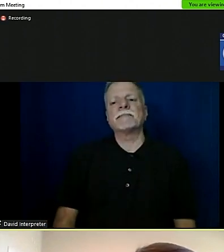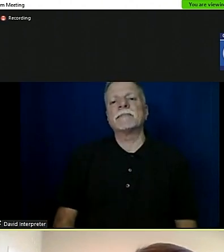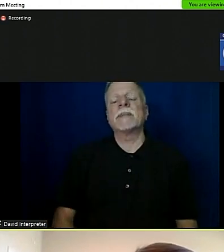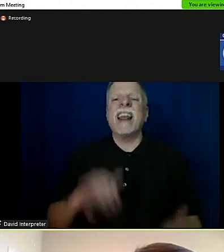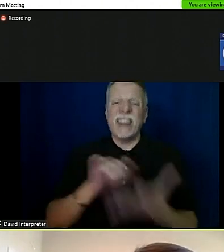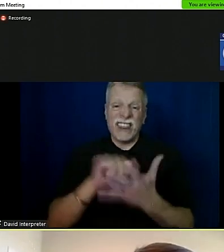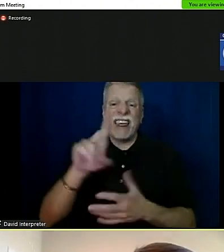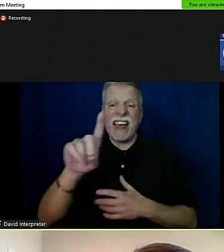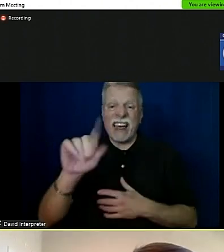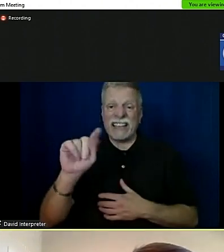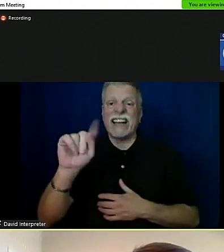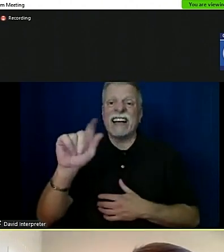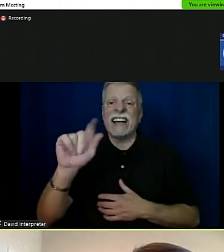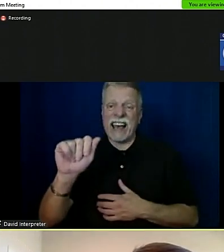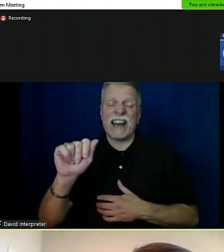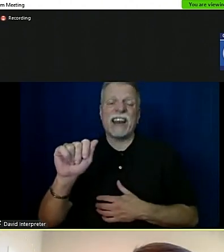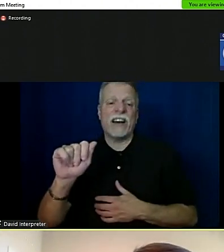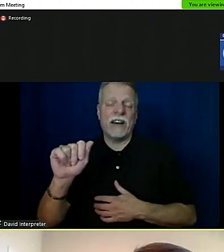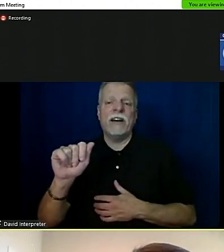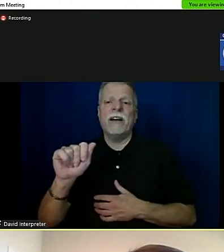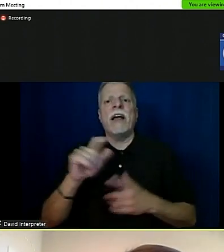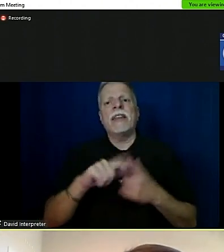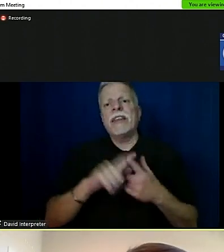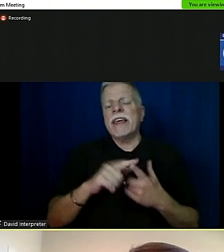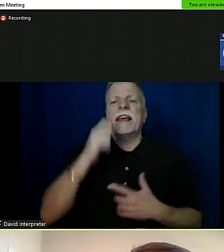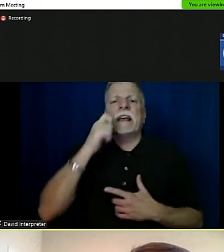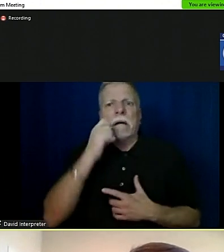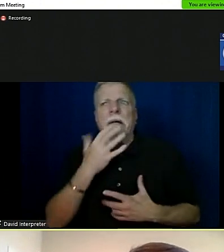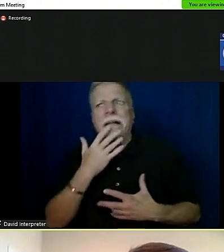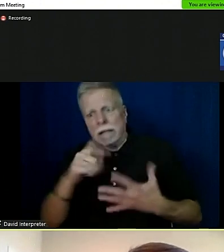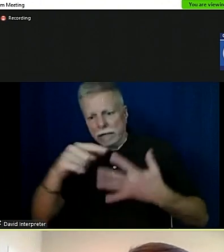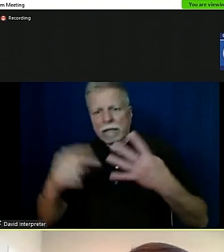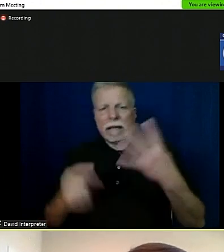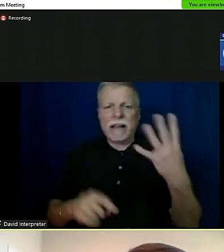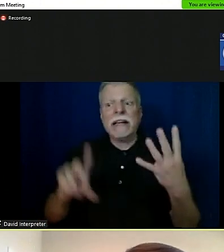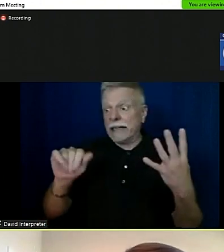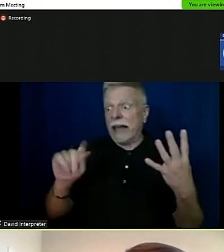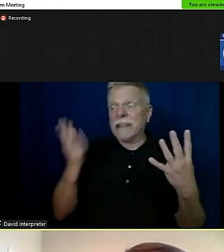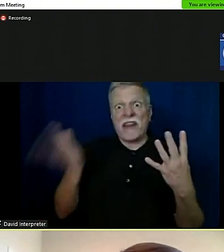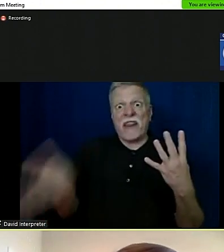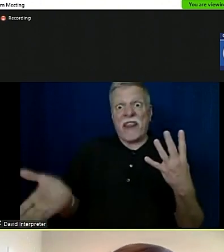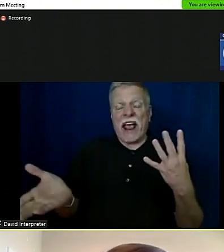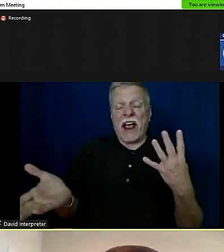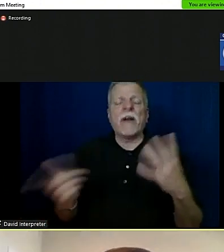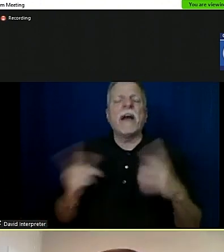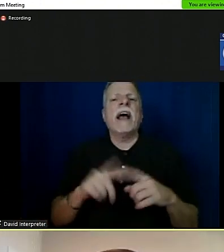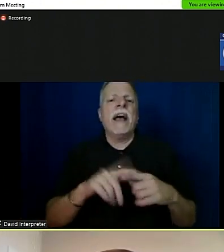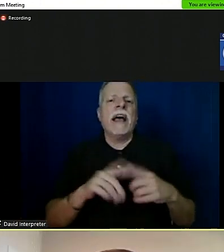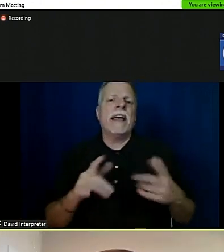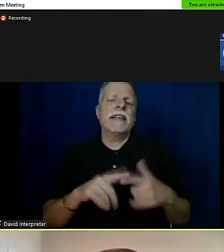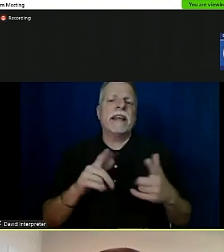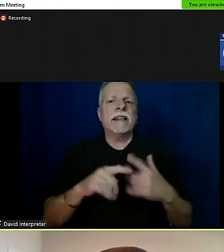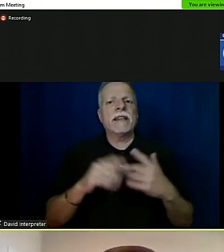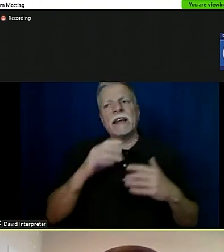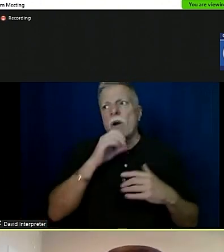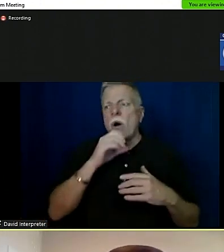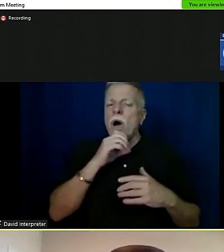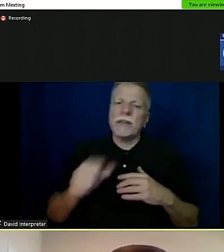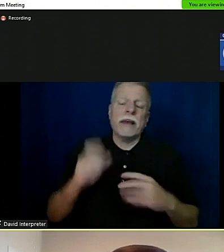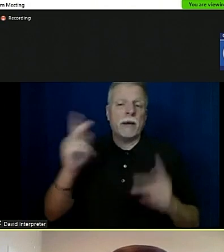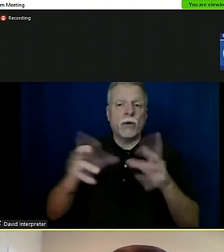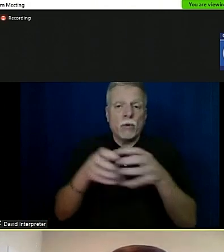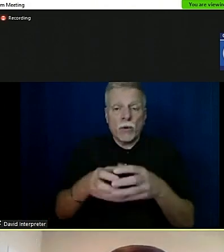data, the ethnicity data is there, and then the ethnicity data on the 70 above will be posted later